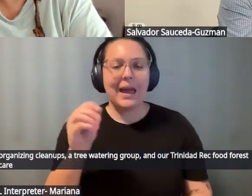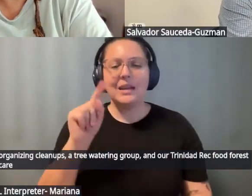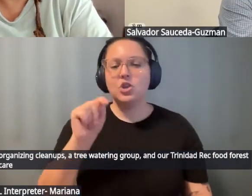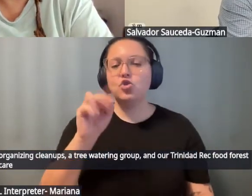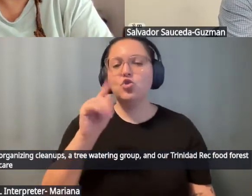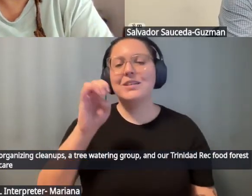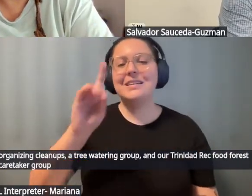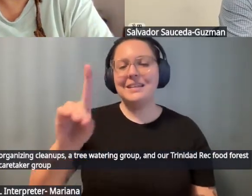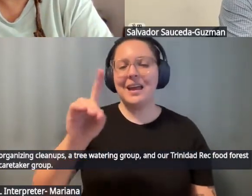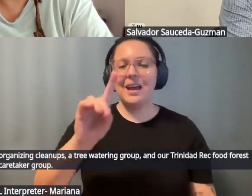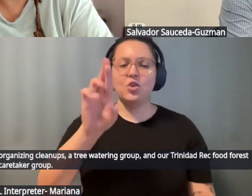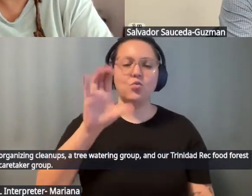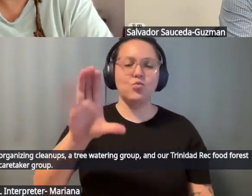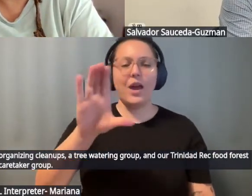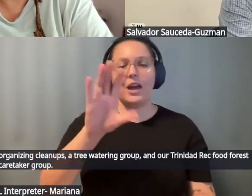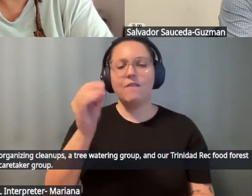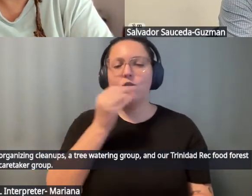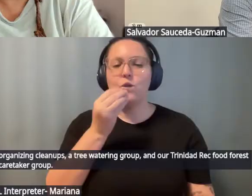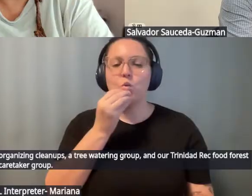group.